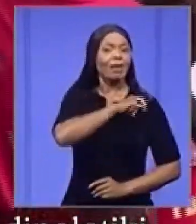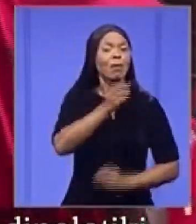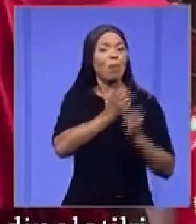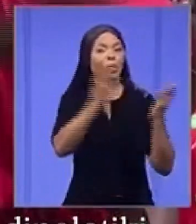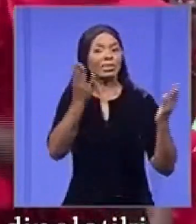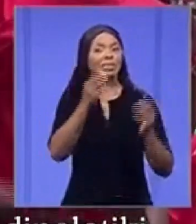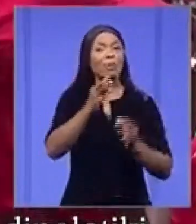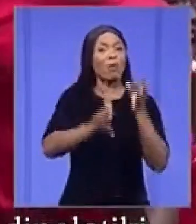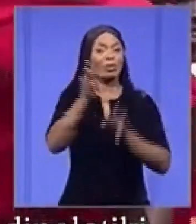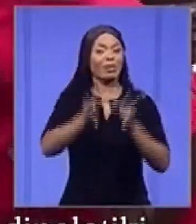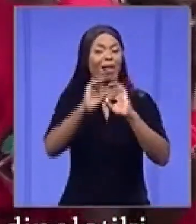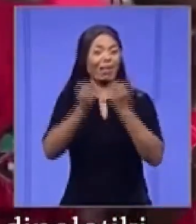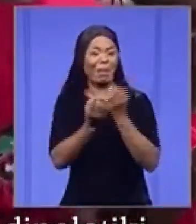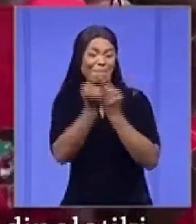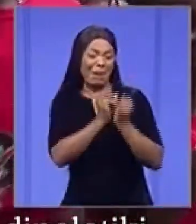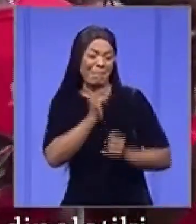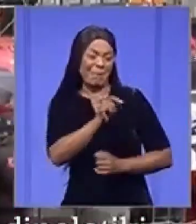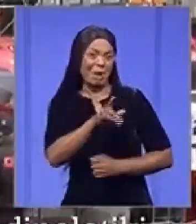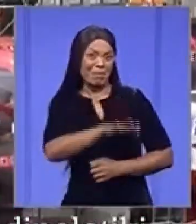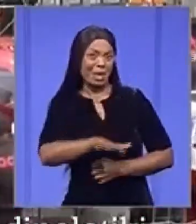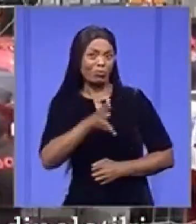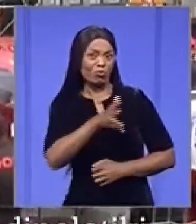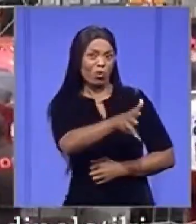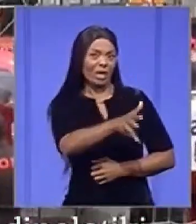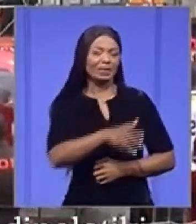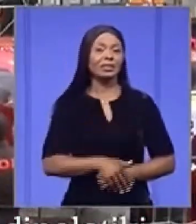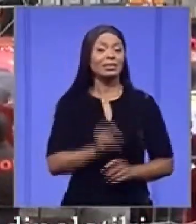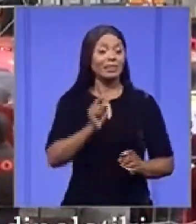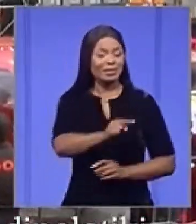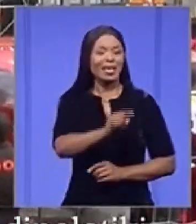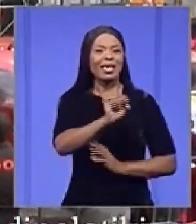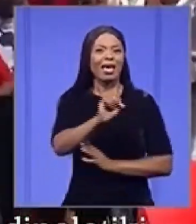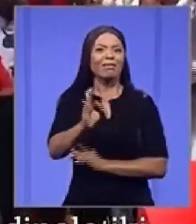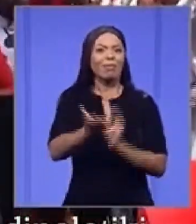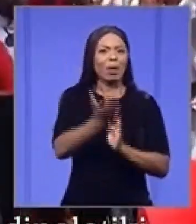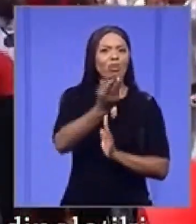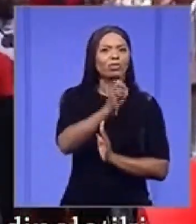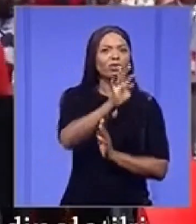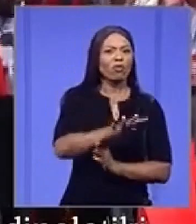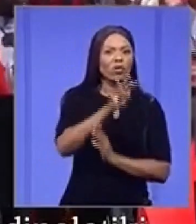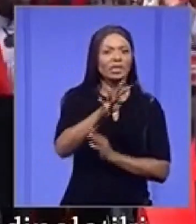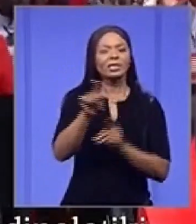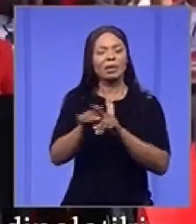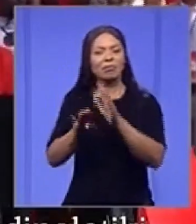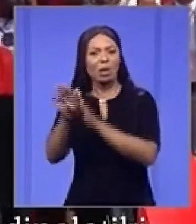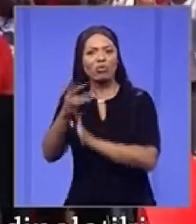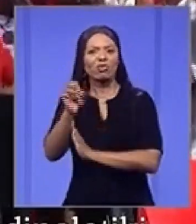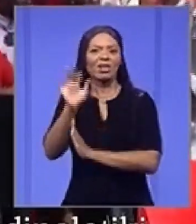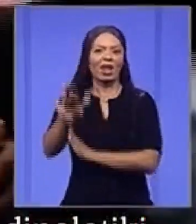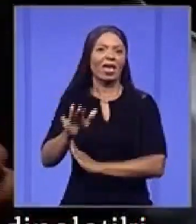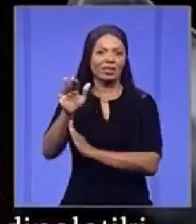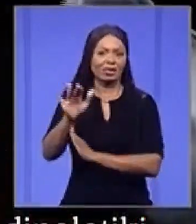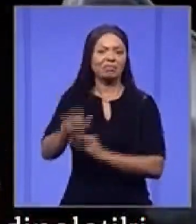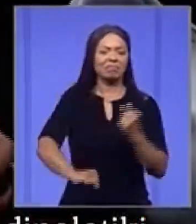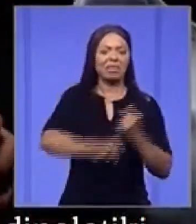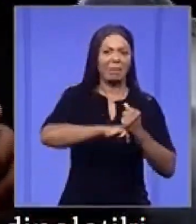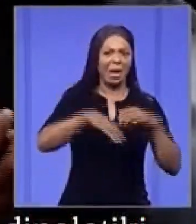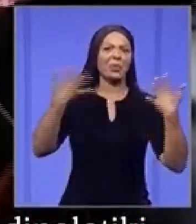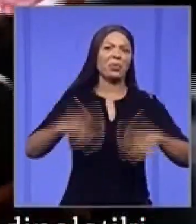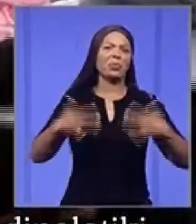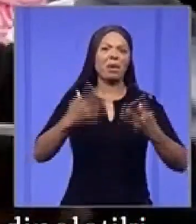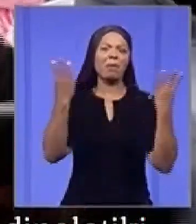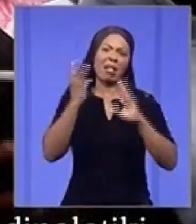gaisa lekoko le bone kgolo mo ditlhophong tsa 2014 le 2019 kwa profenseng eo EFF ya re